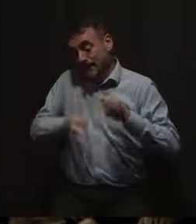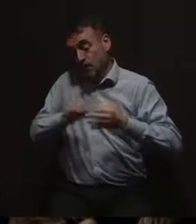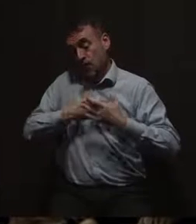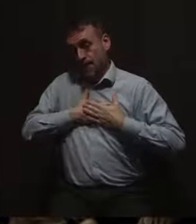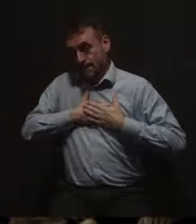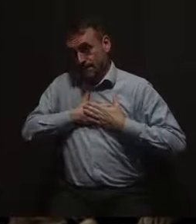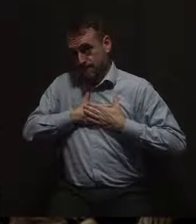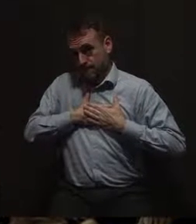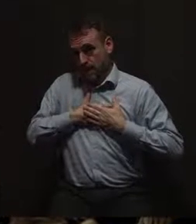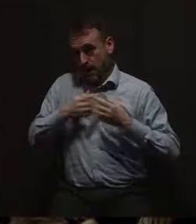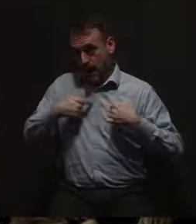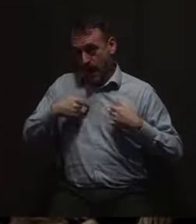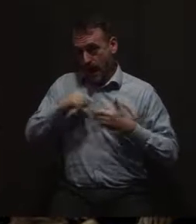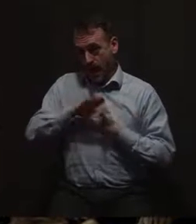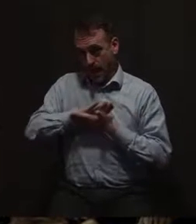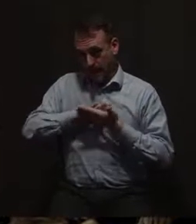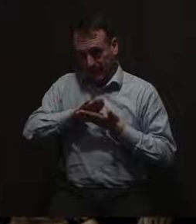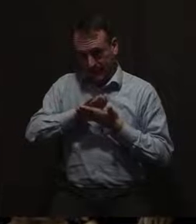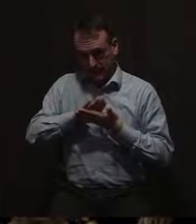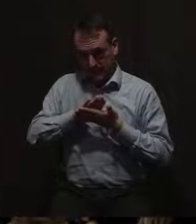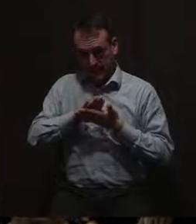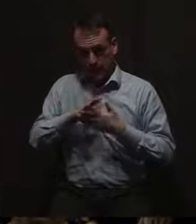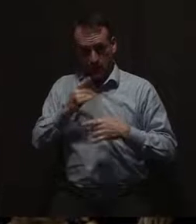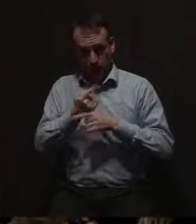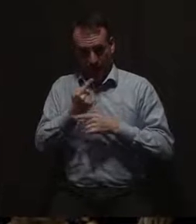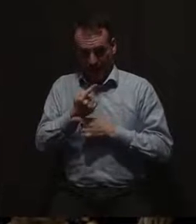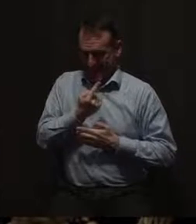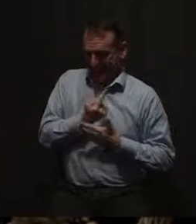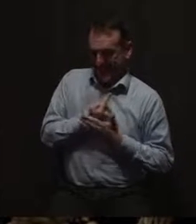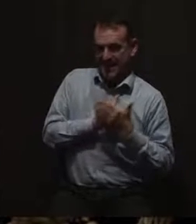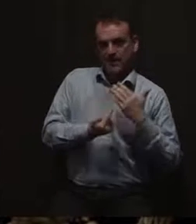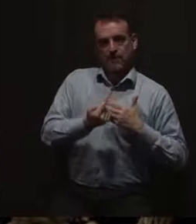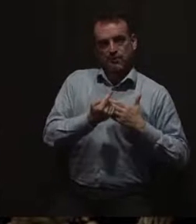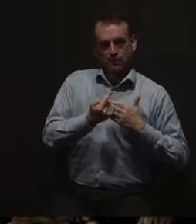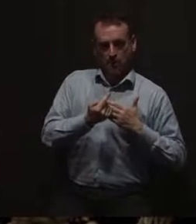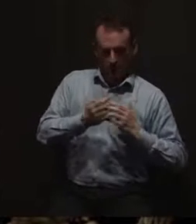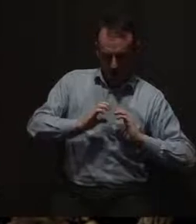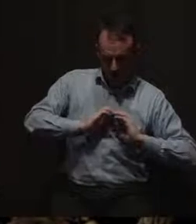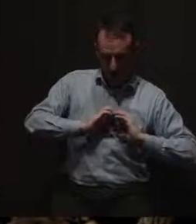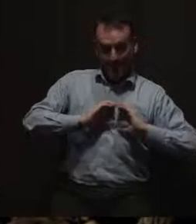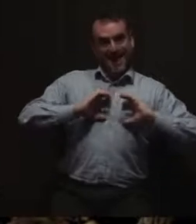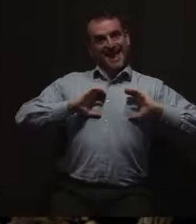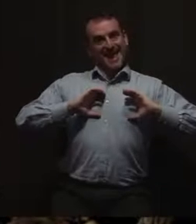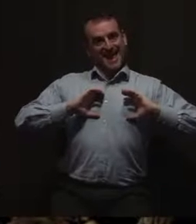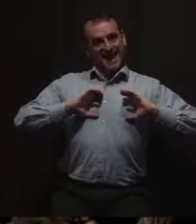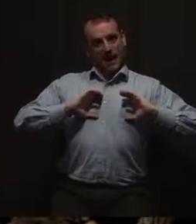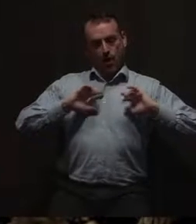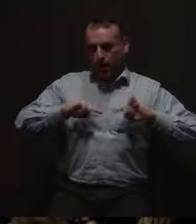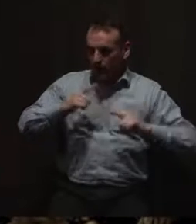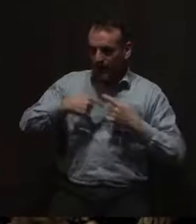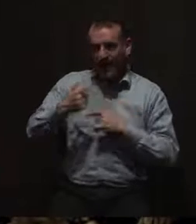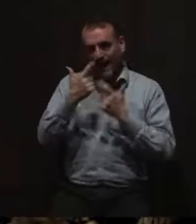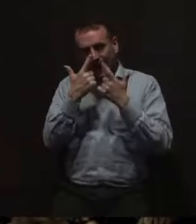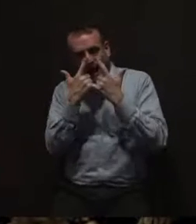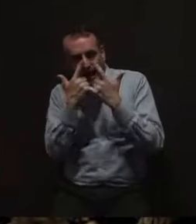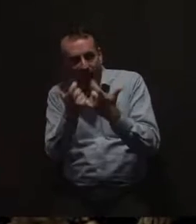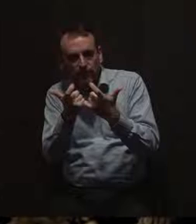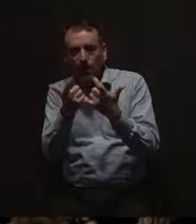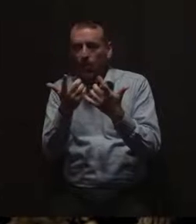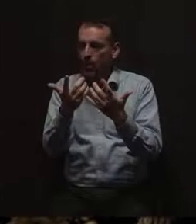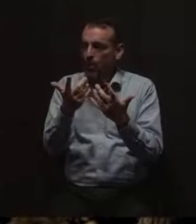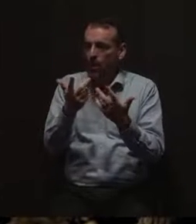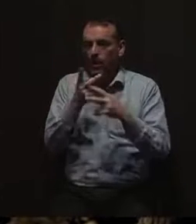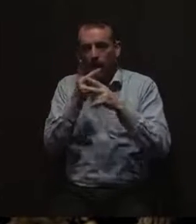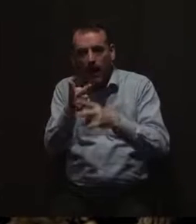like I'm demanding that we make our individual hearts bigger, that we can become better people, that we're really, really careful and all the time really look